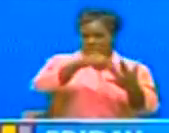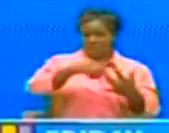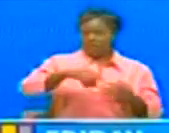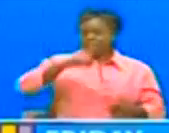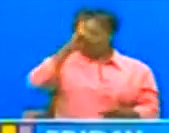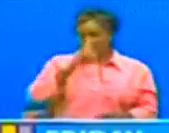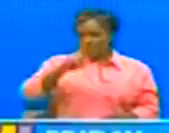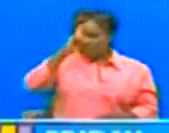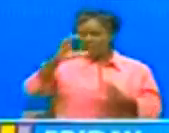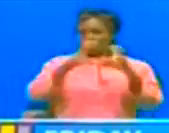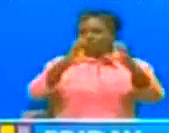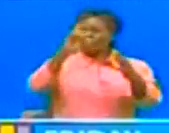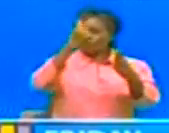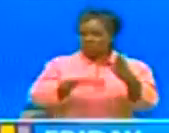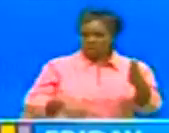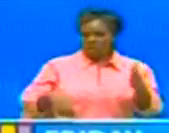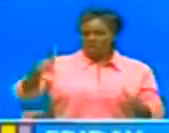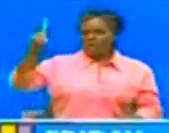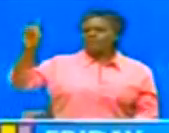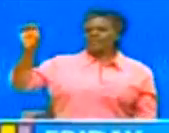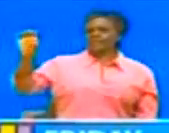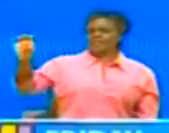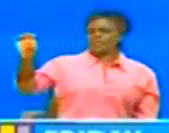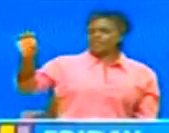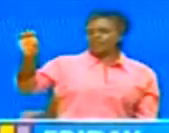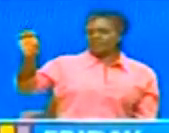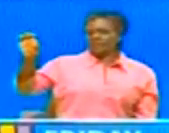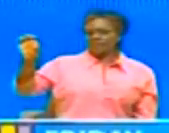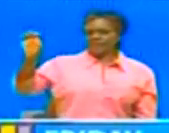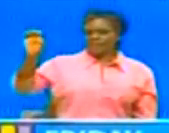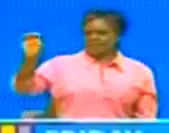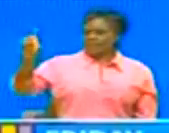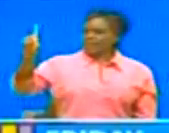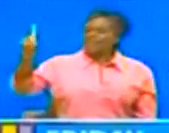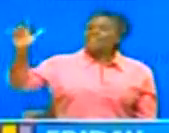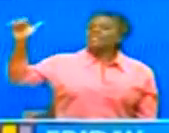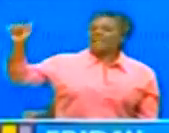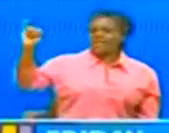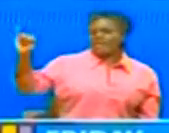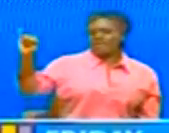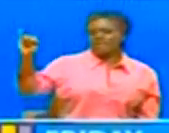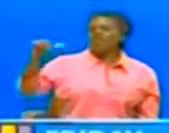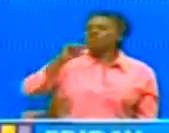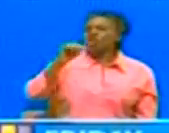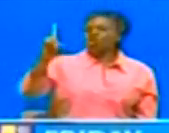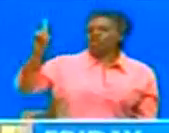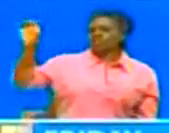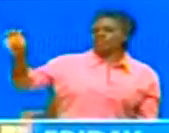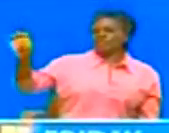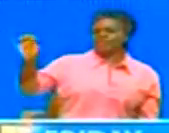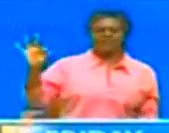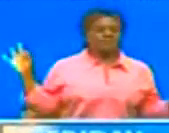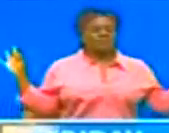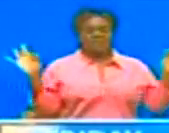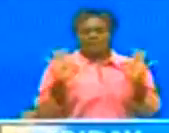serious communication, is saying debacle. Mm-hmm. Debacle. Wow. Debacle, not debacle. Another surprise.